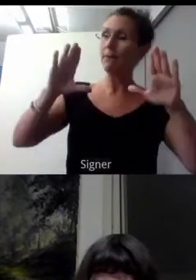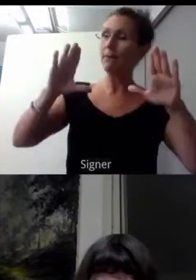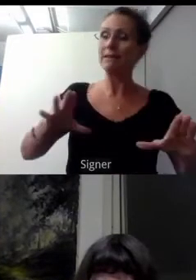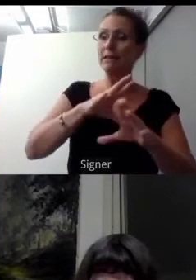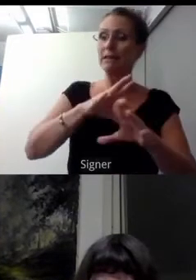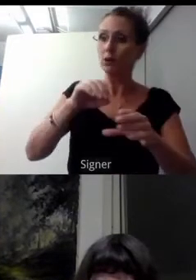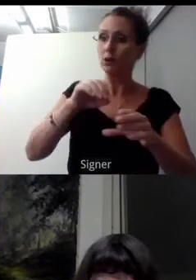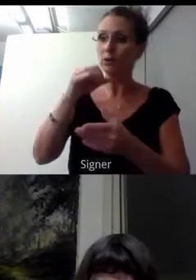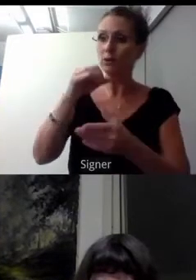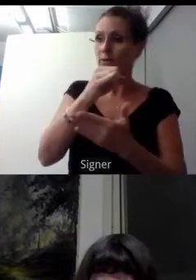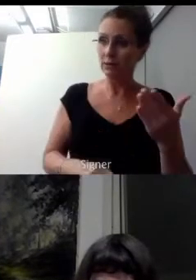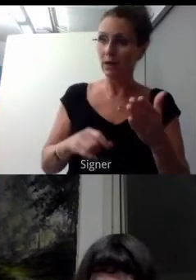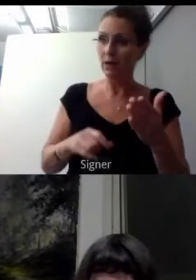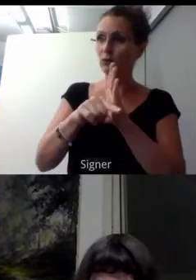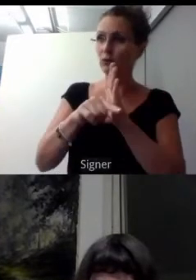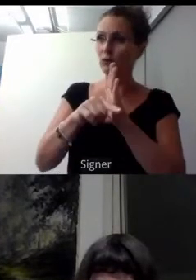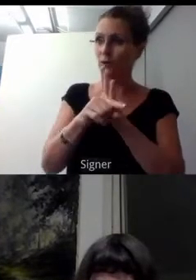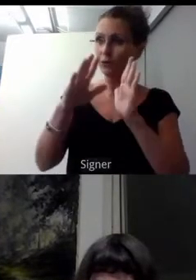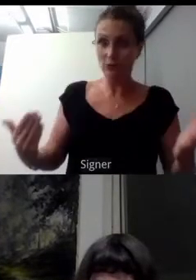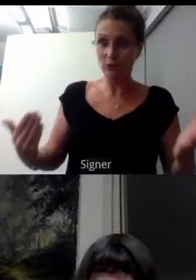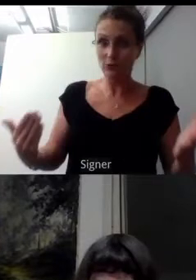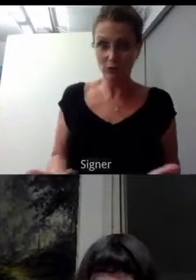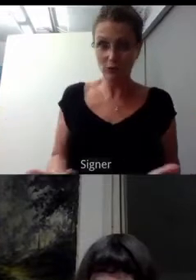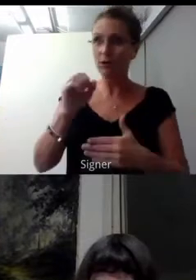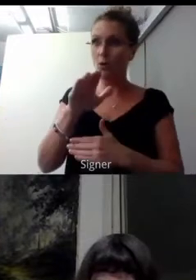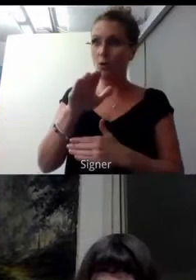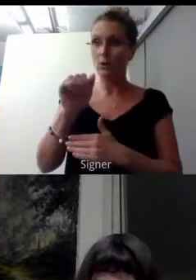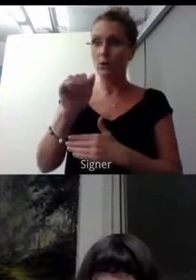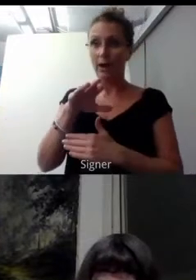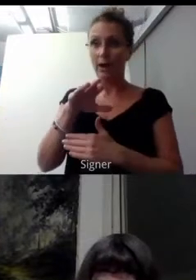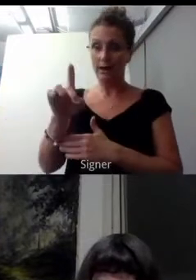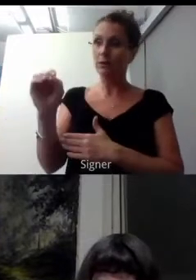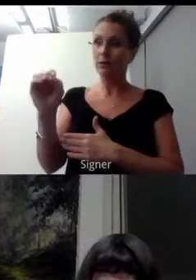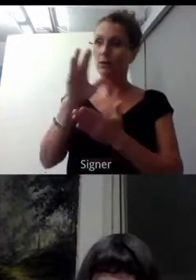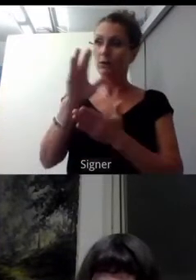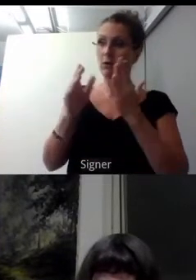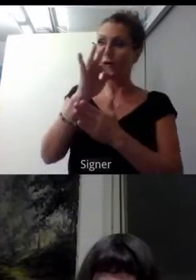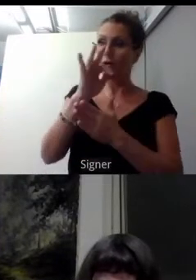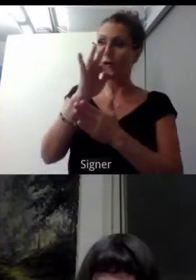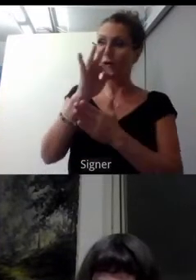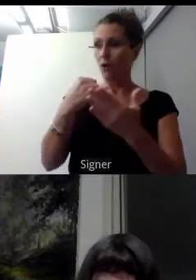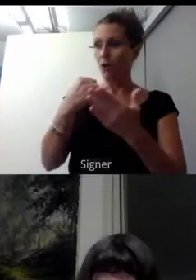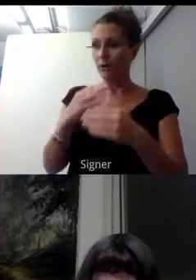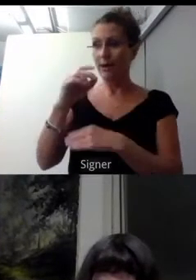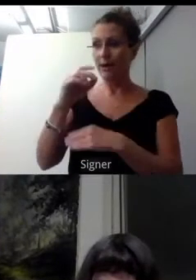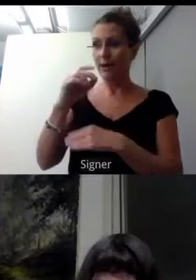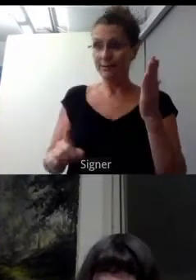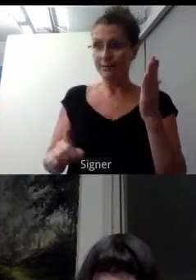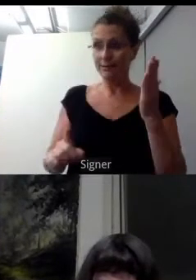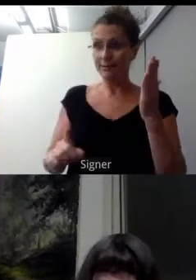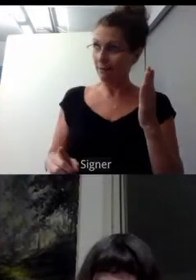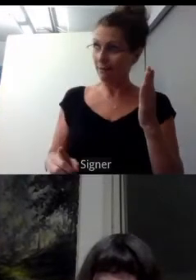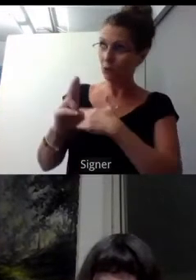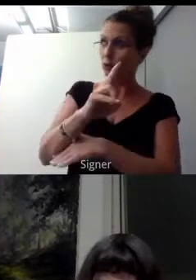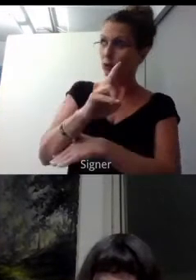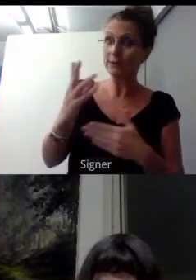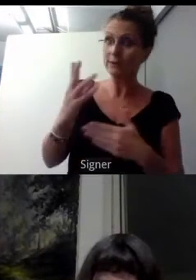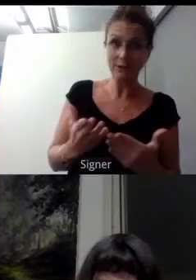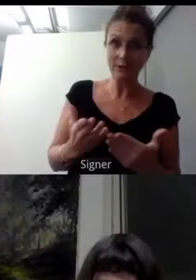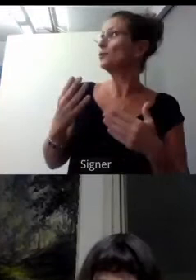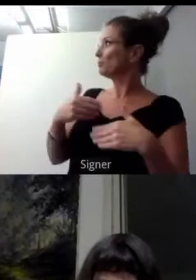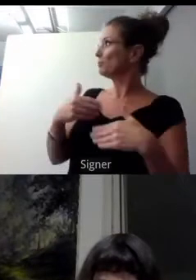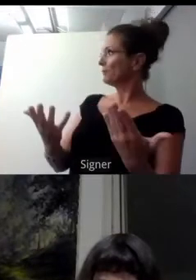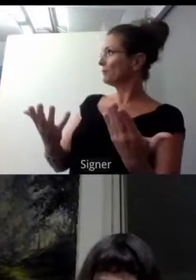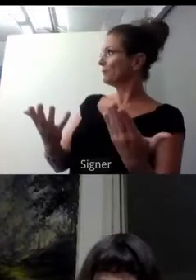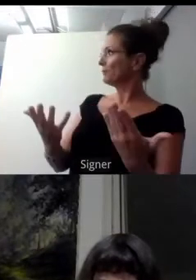Ontario College of Art and Design University for making this technology work, which is